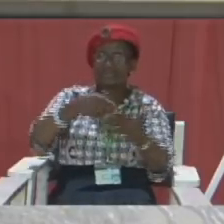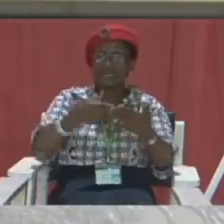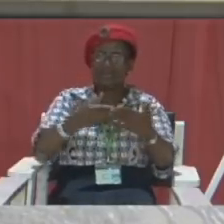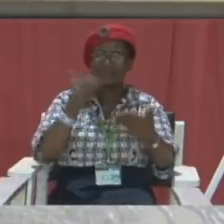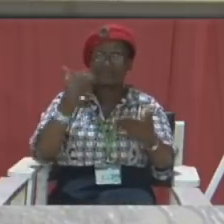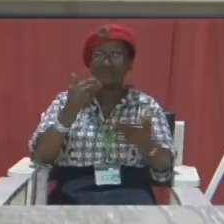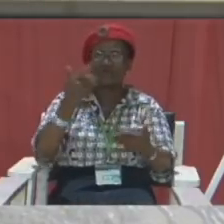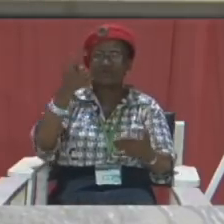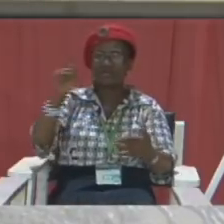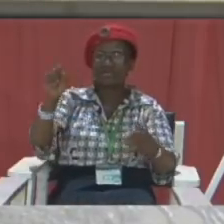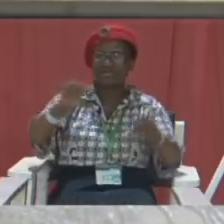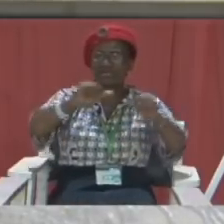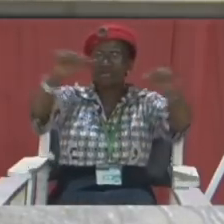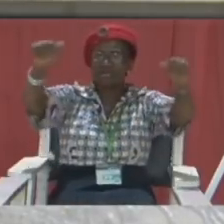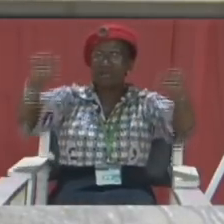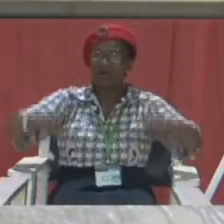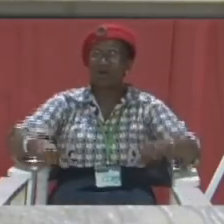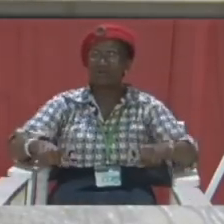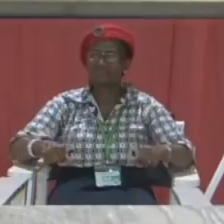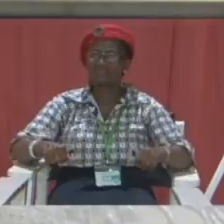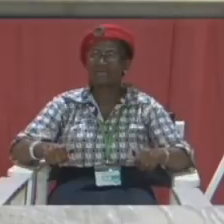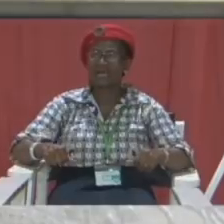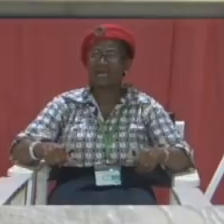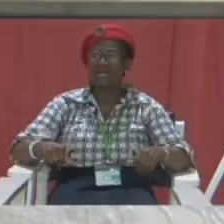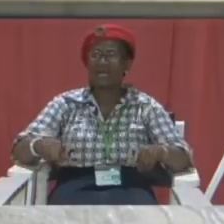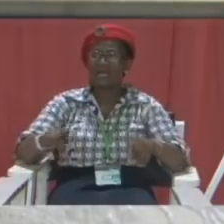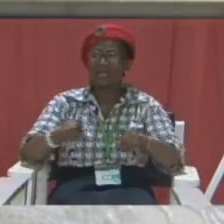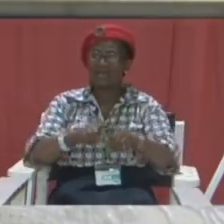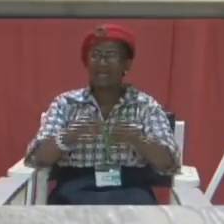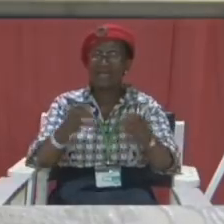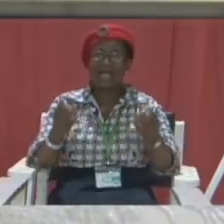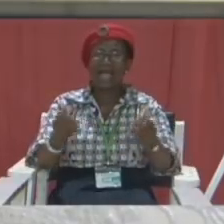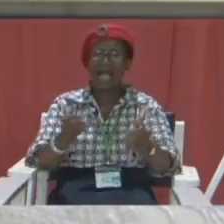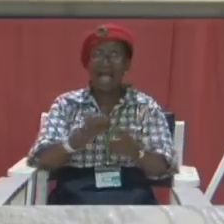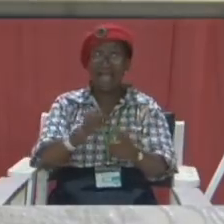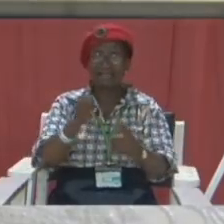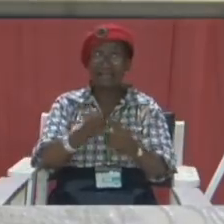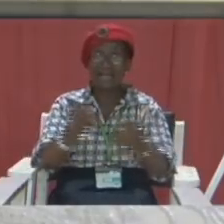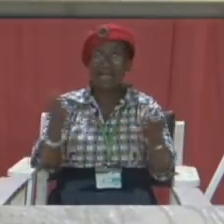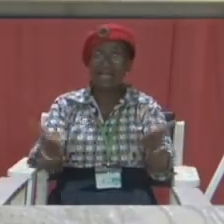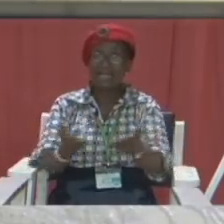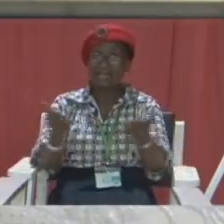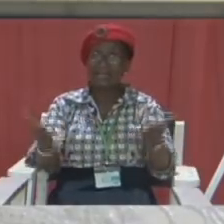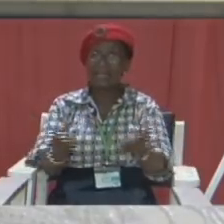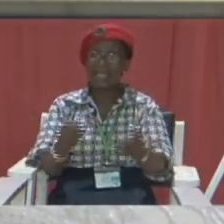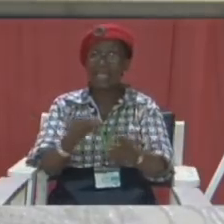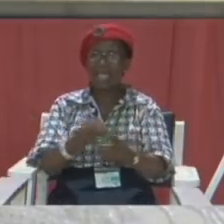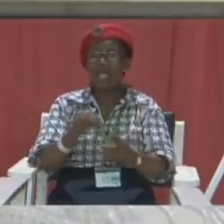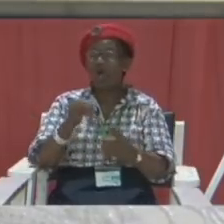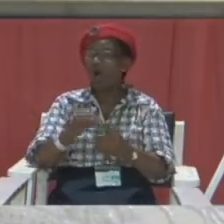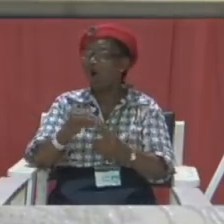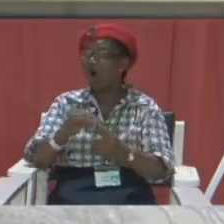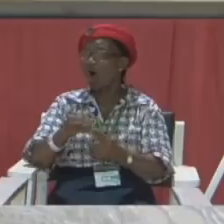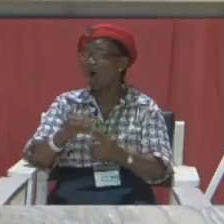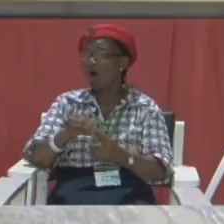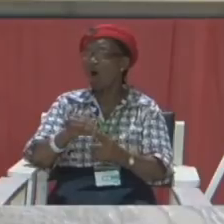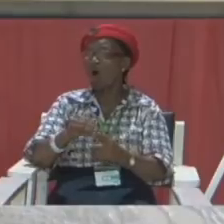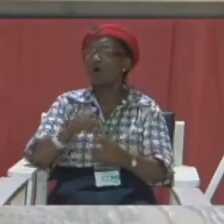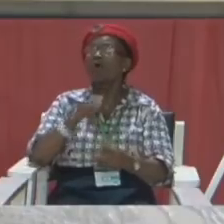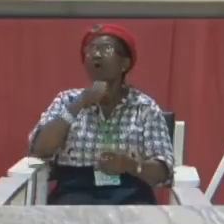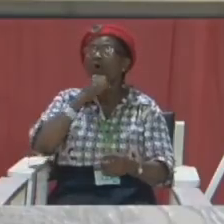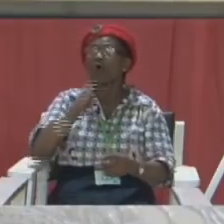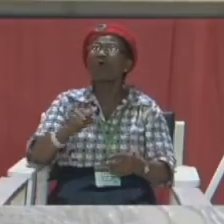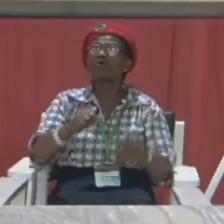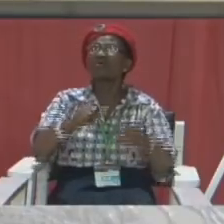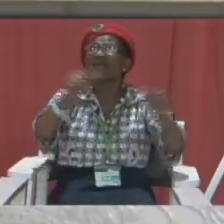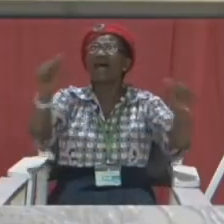yi. Whether here or in the old arena or in your various viewing centers. Bo ya ni